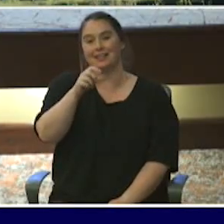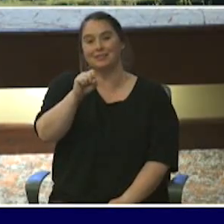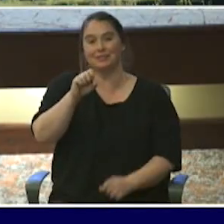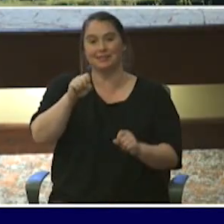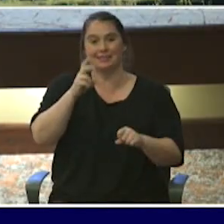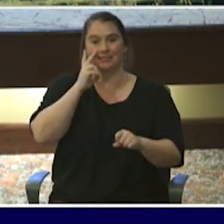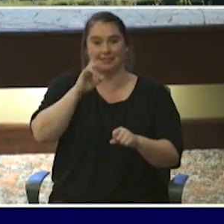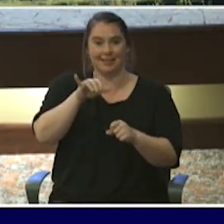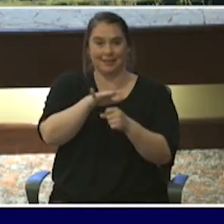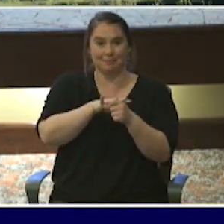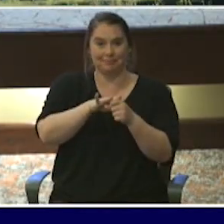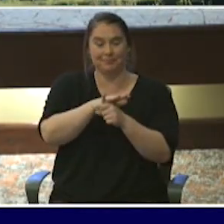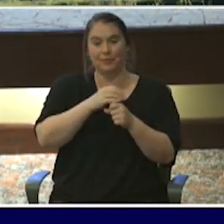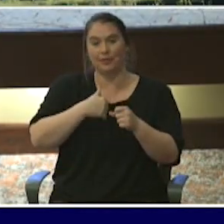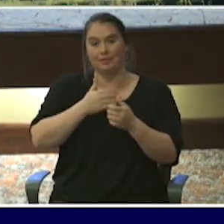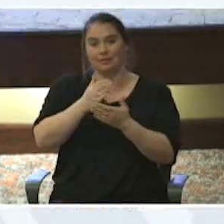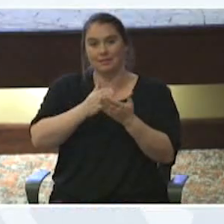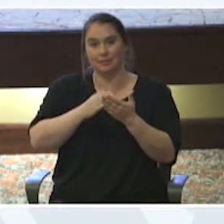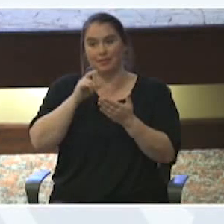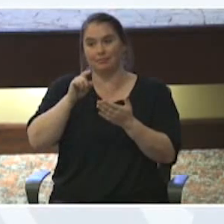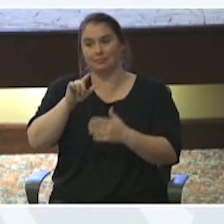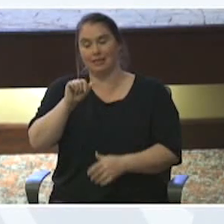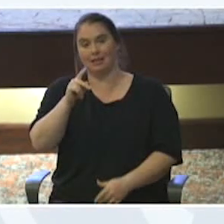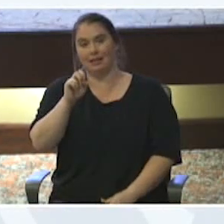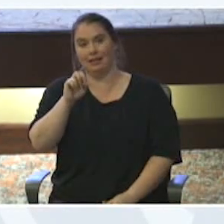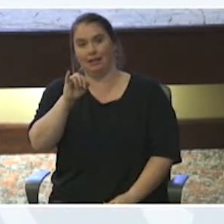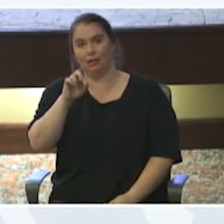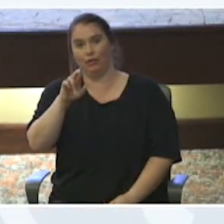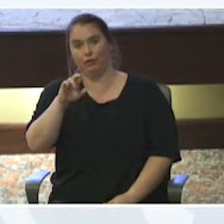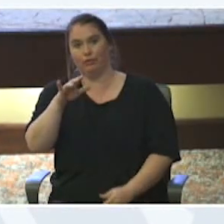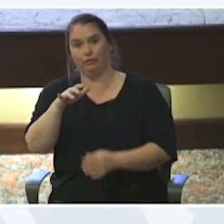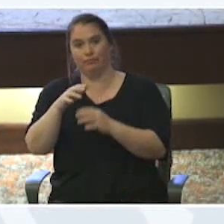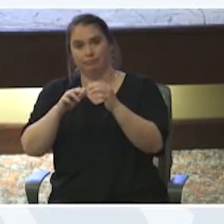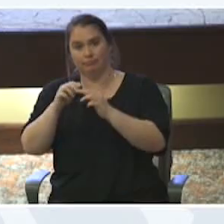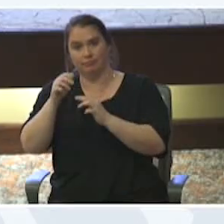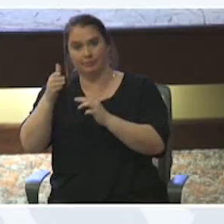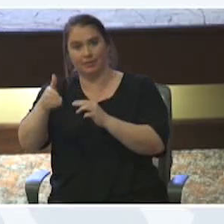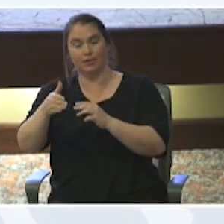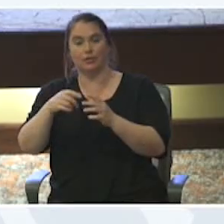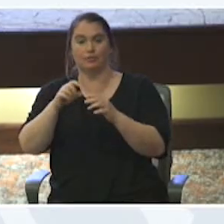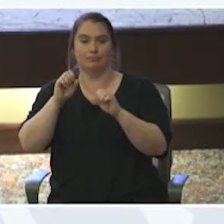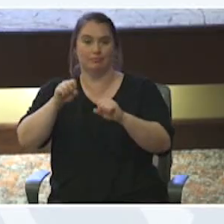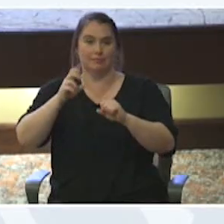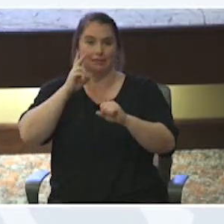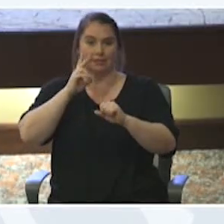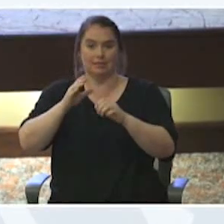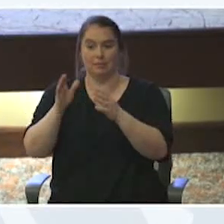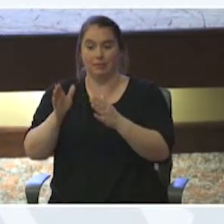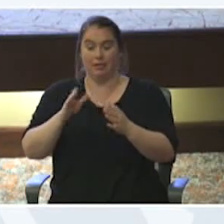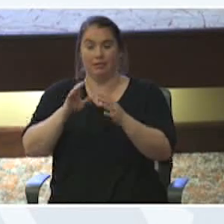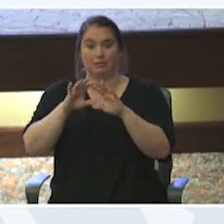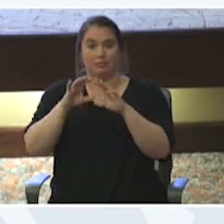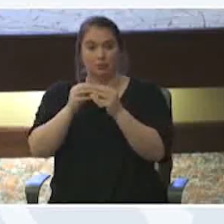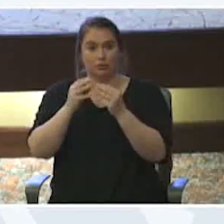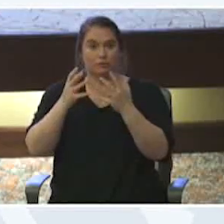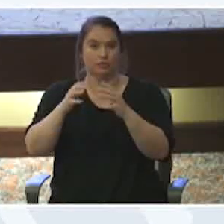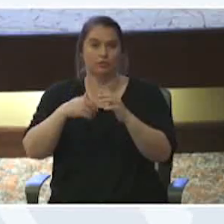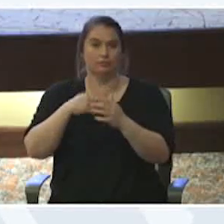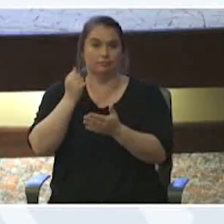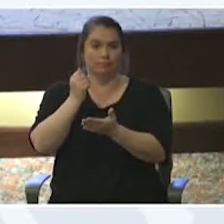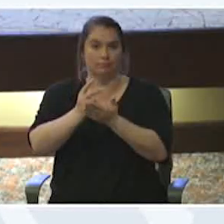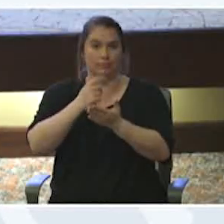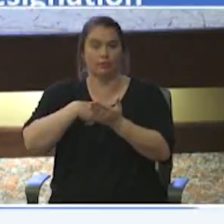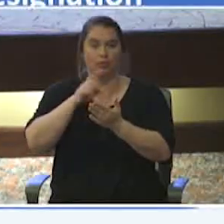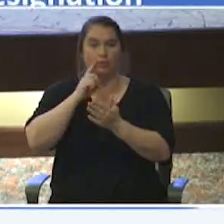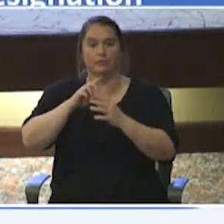have some, this is the daycare facility there, and then there's single family and duplexes wrapped around it. Plan Commission did recommend approval of both the land use